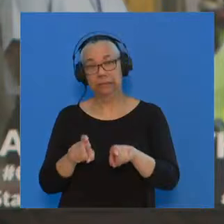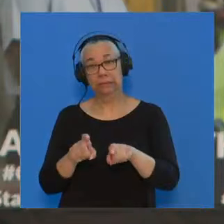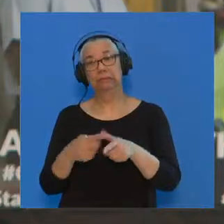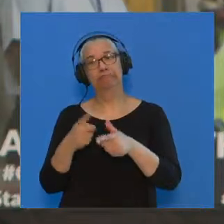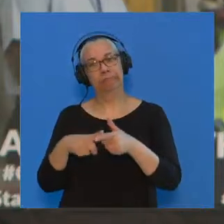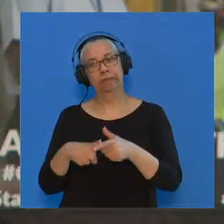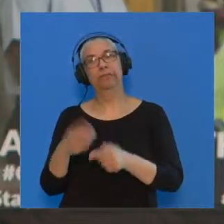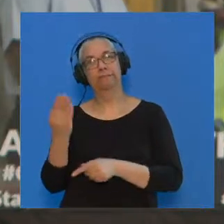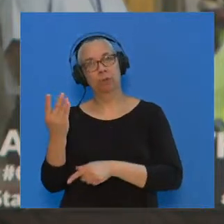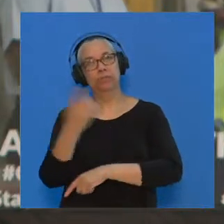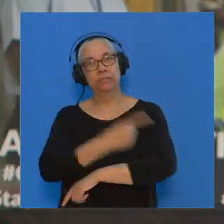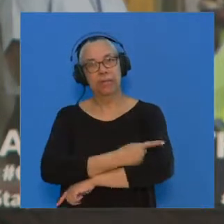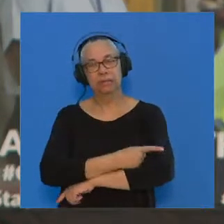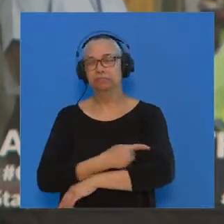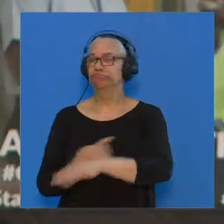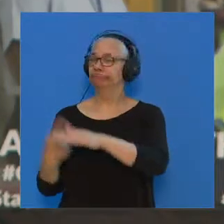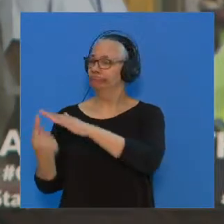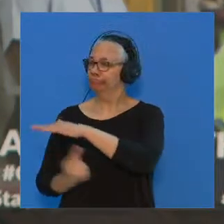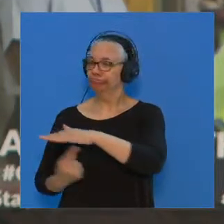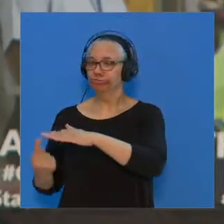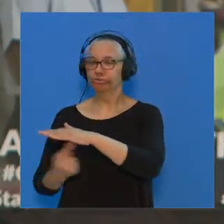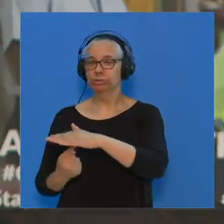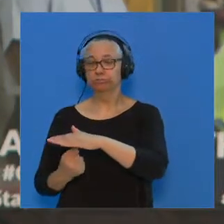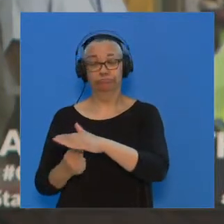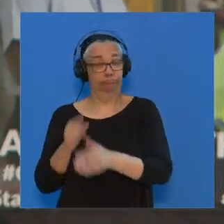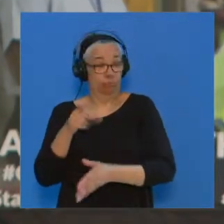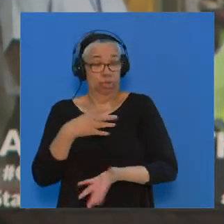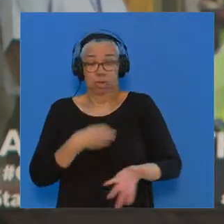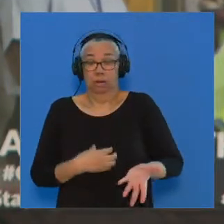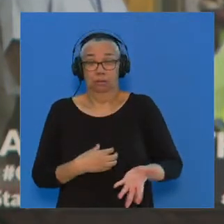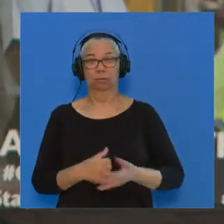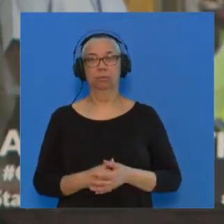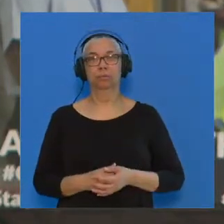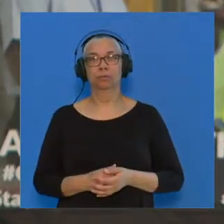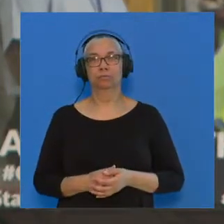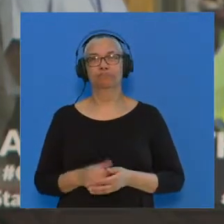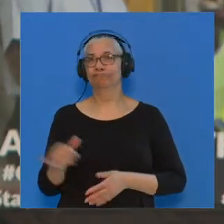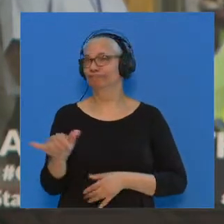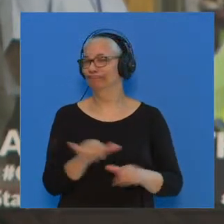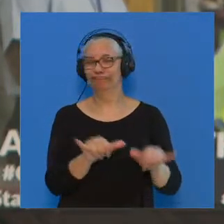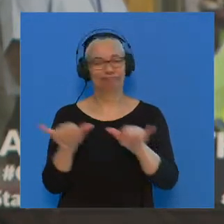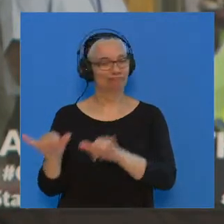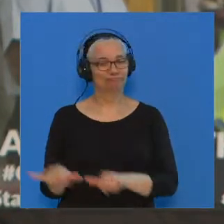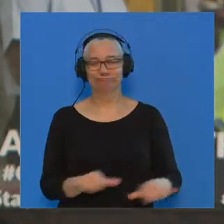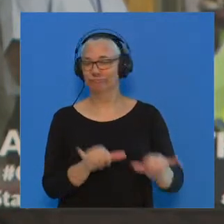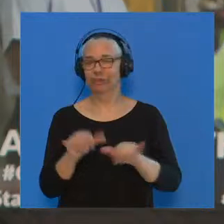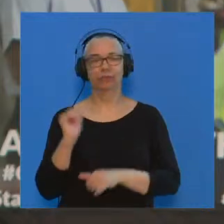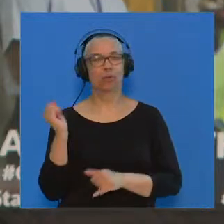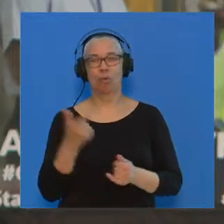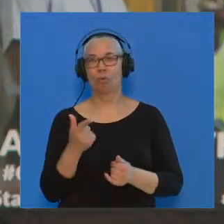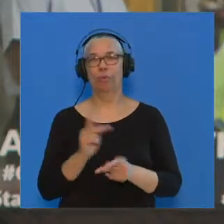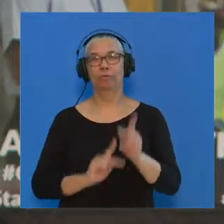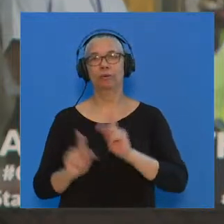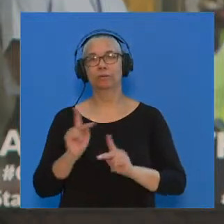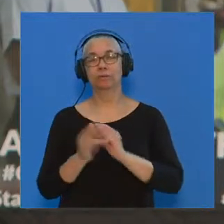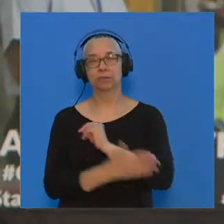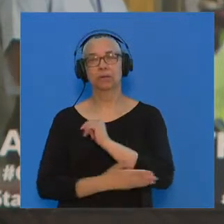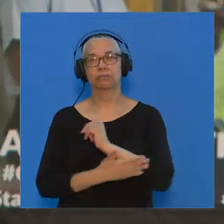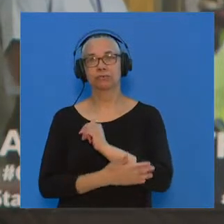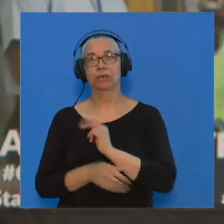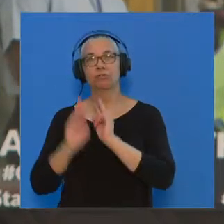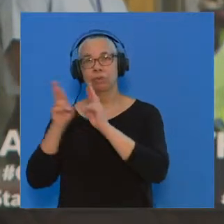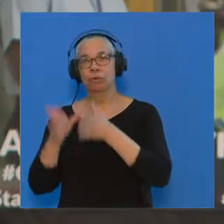for 14 days if they wish. And that will be the same rules for all persons in the country. Thank you. Just